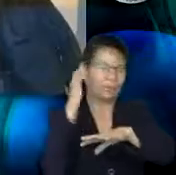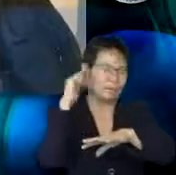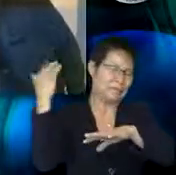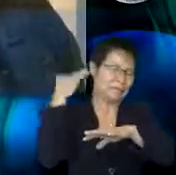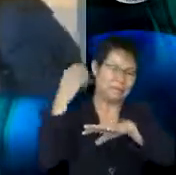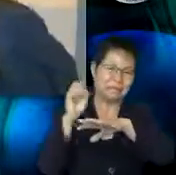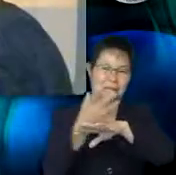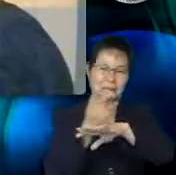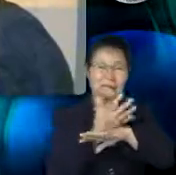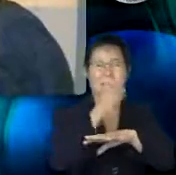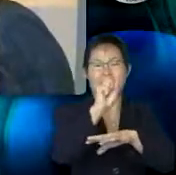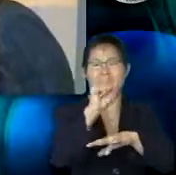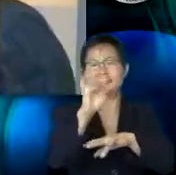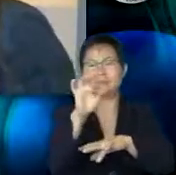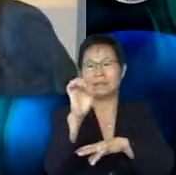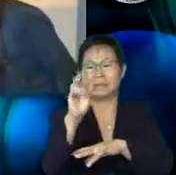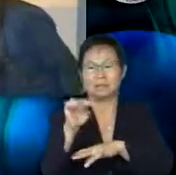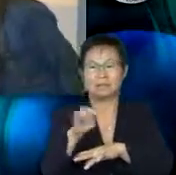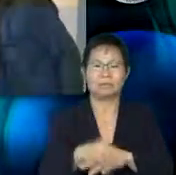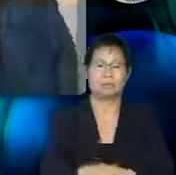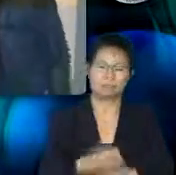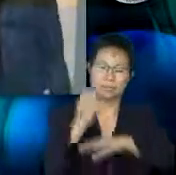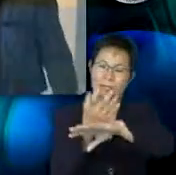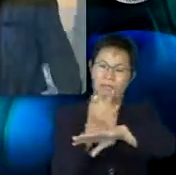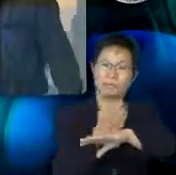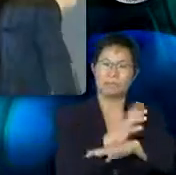This is a sound of siren, okay? Then?